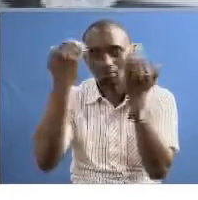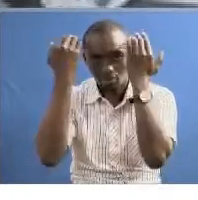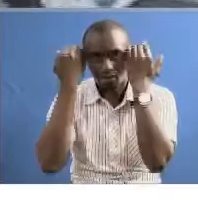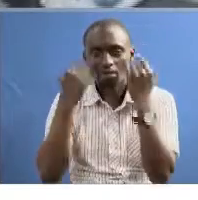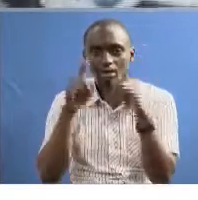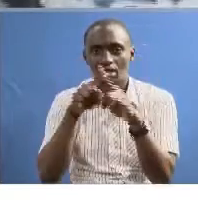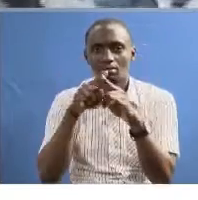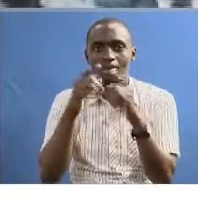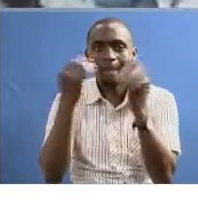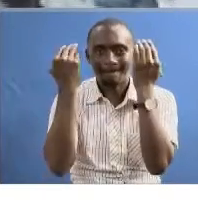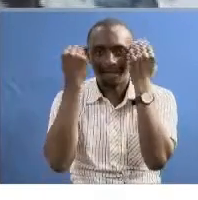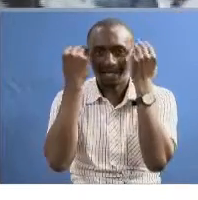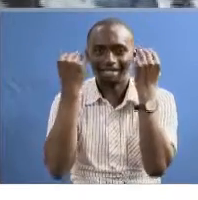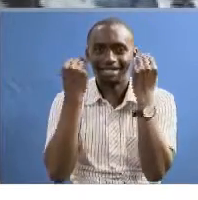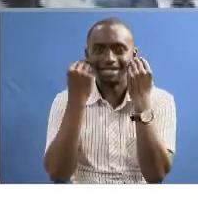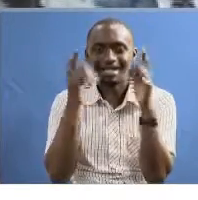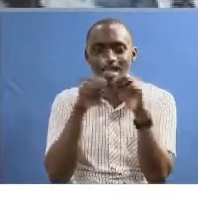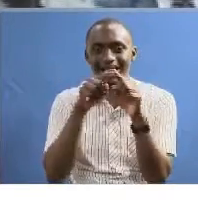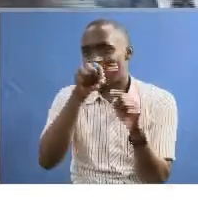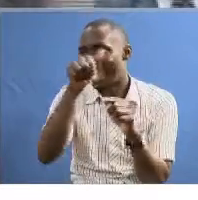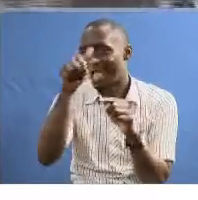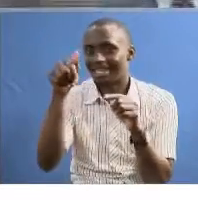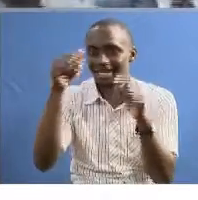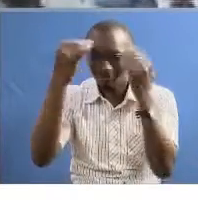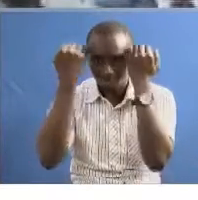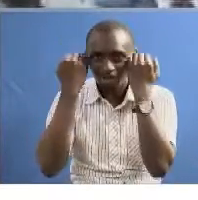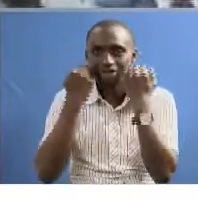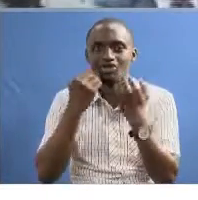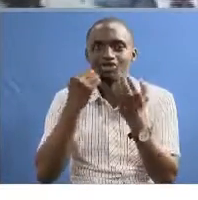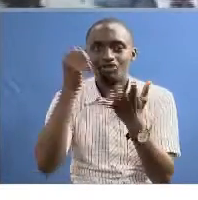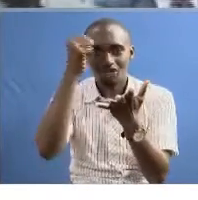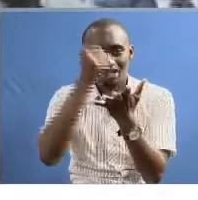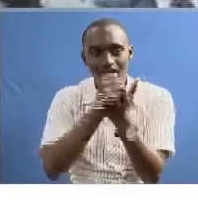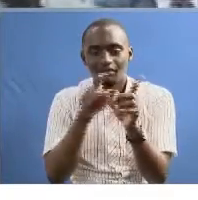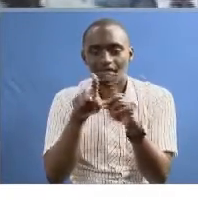other judicial officers, and staff.